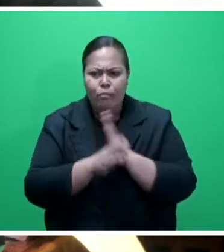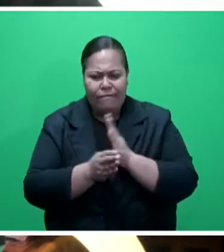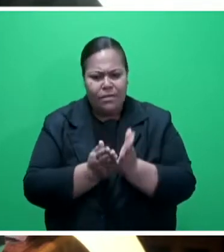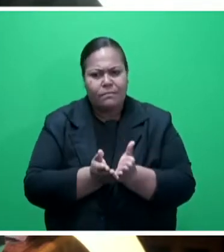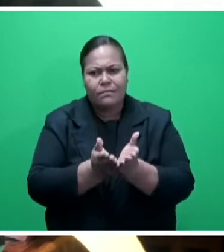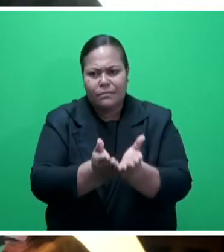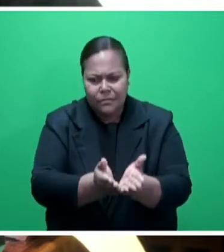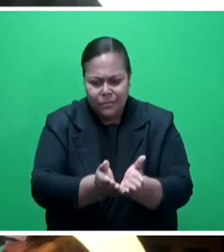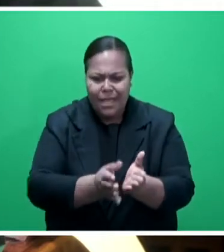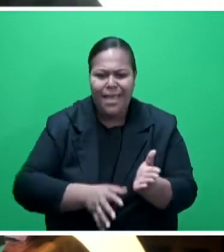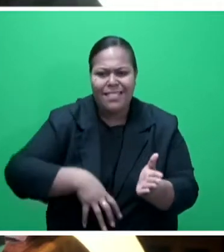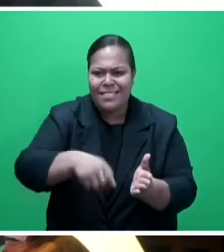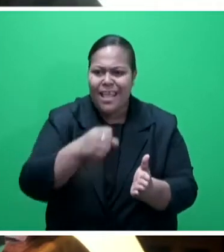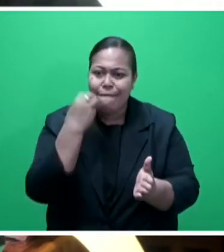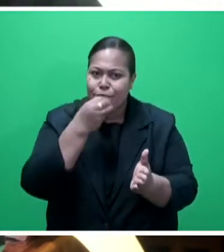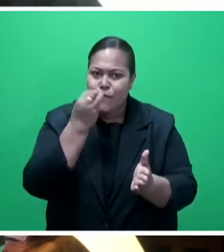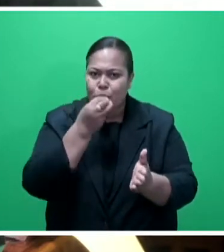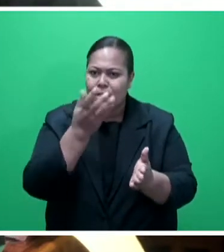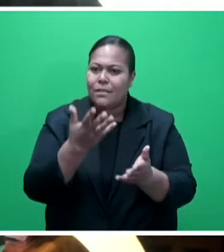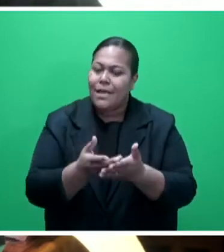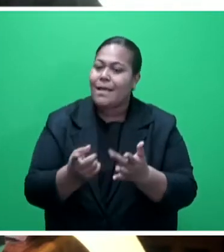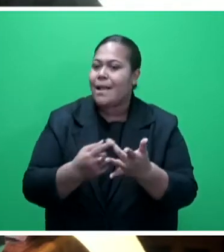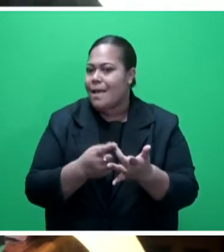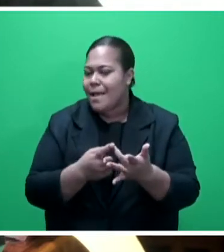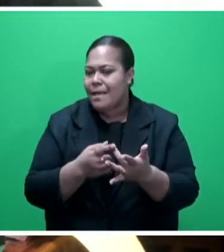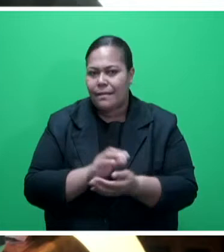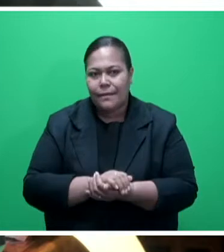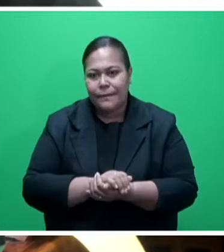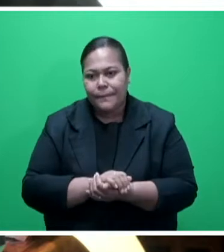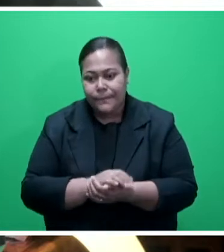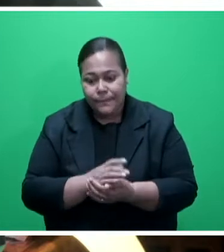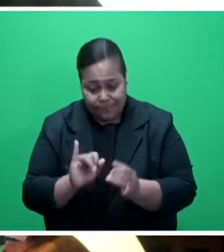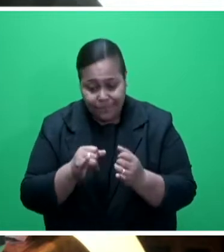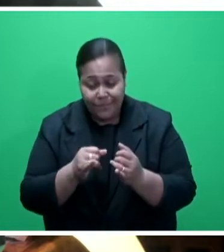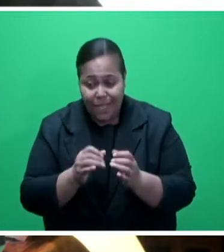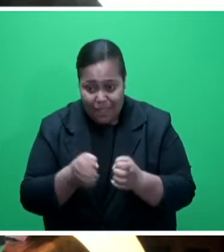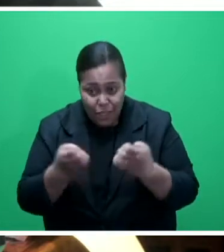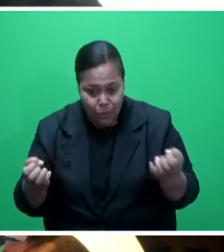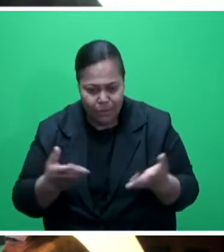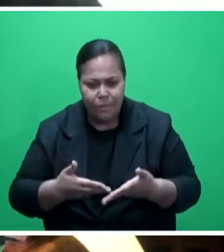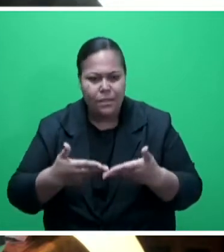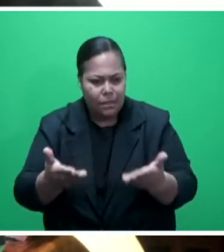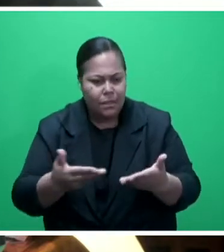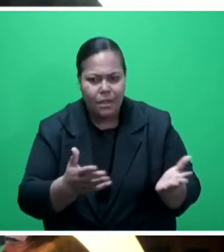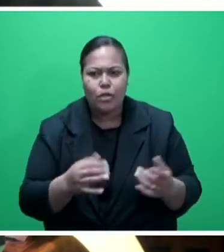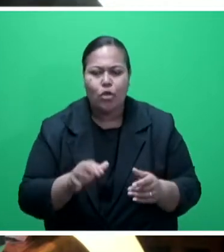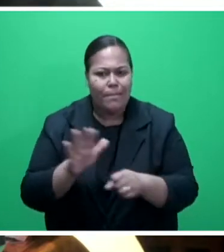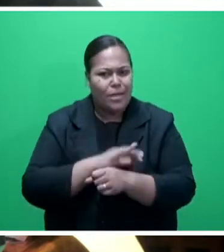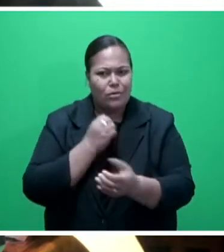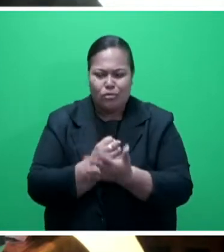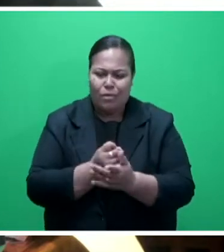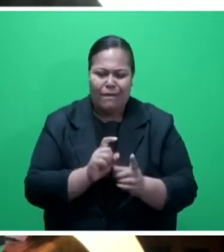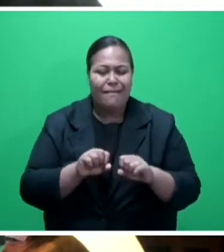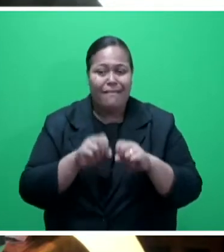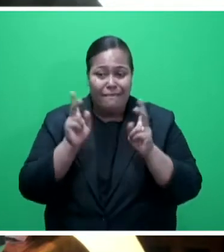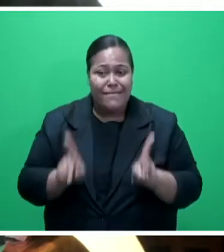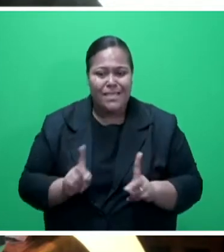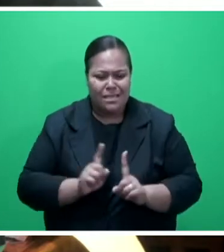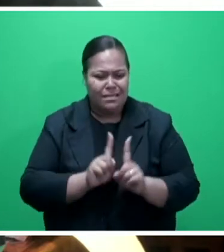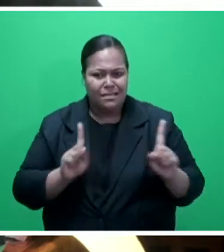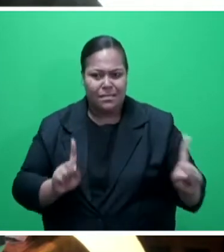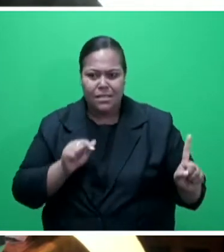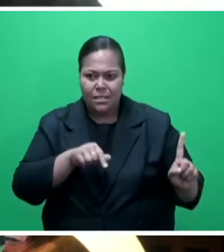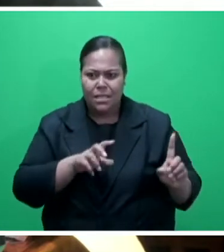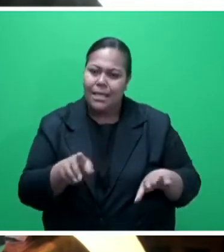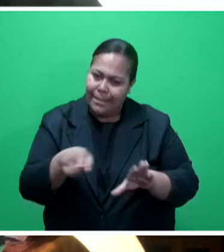non-food items to affected communities, but also ensure physical distancing on board the vessels for teams